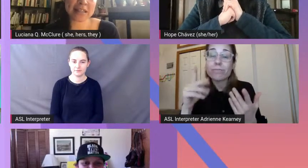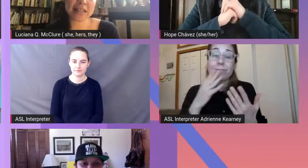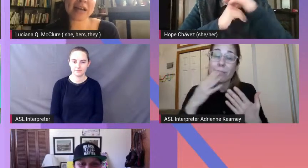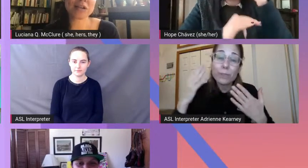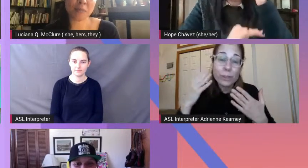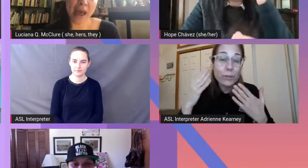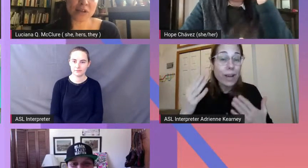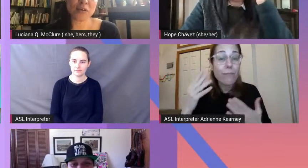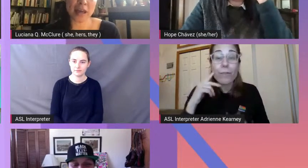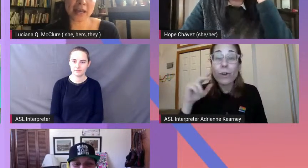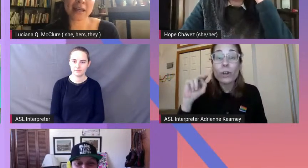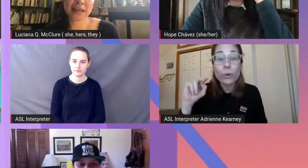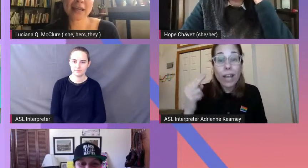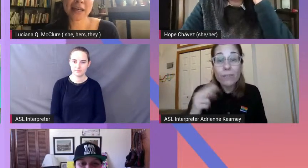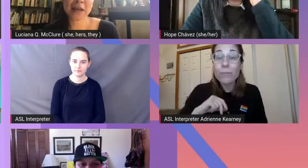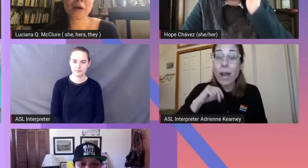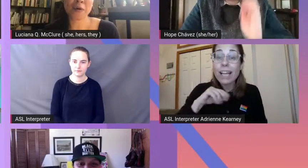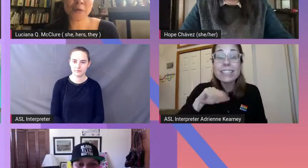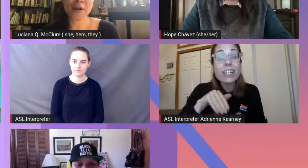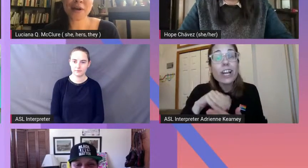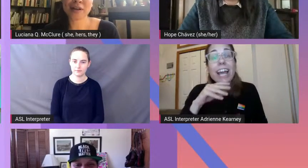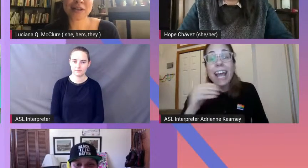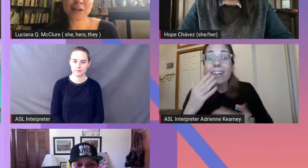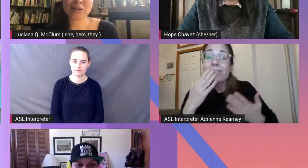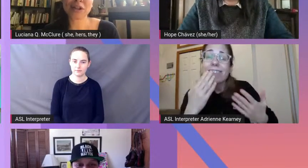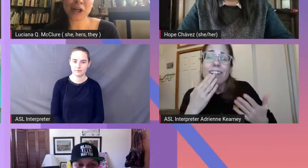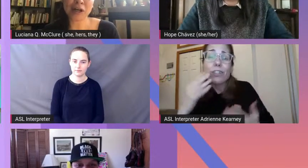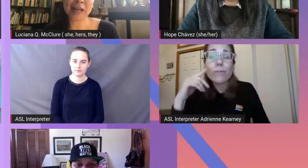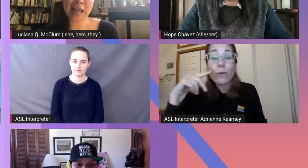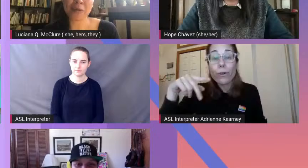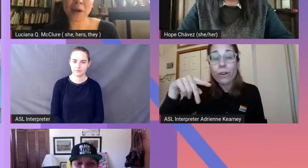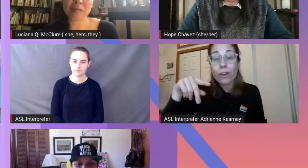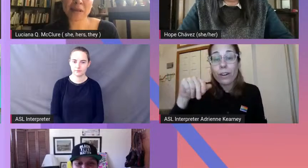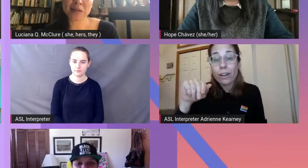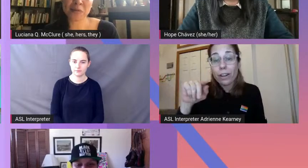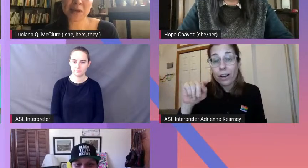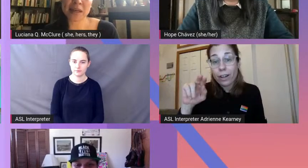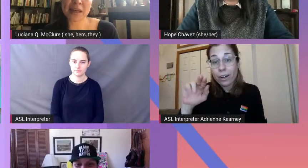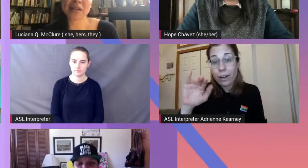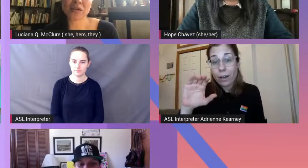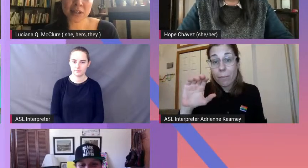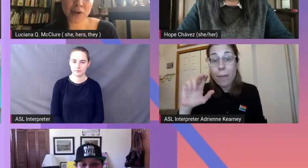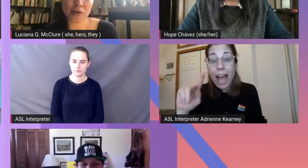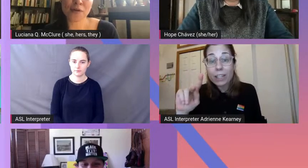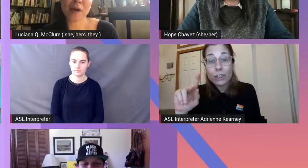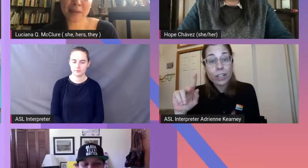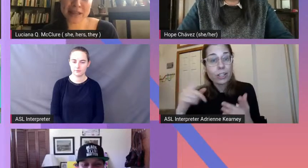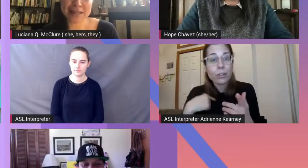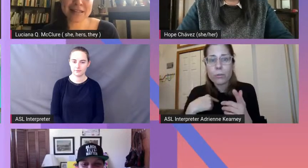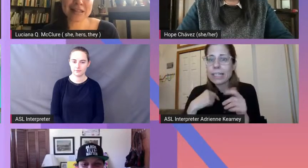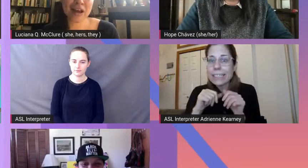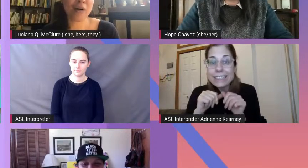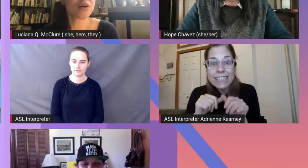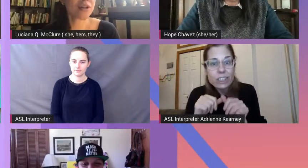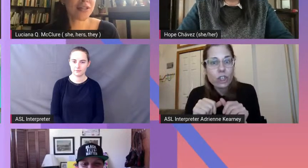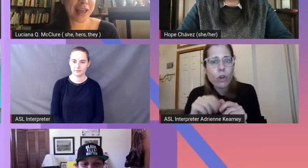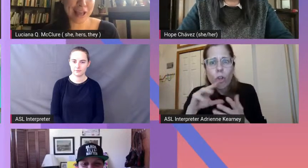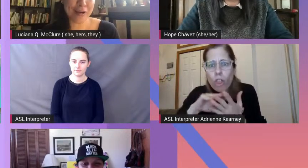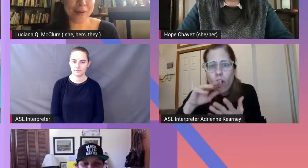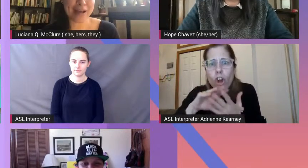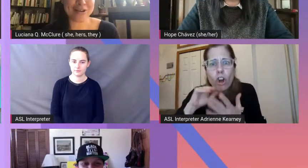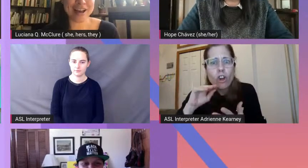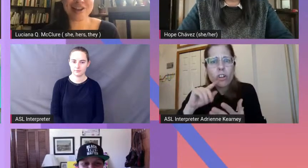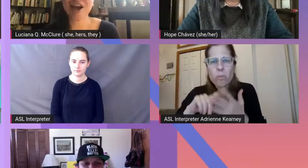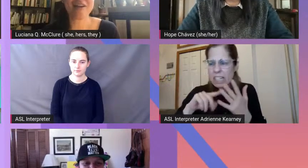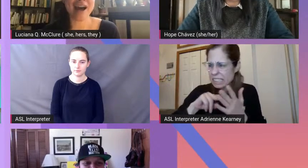Haven Pride Center and to Patrick, we continue to learn and what it means to be intersectional feminists. So thank